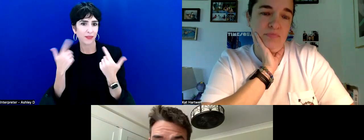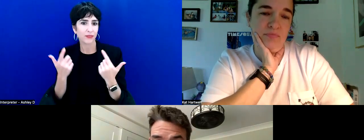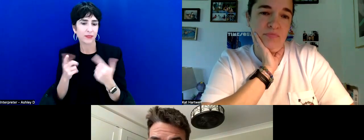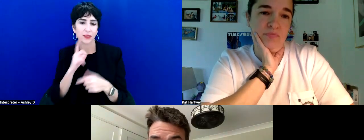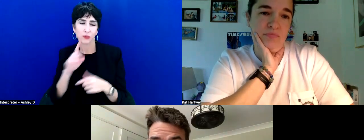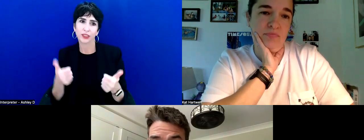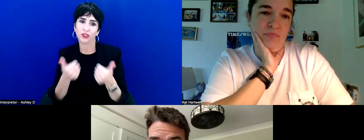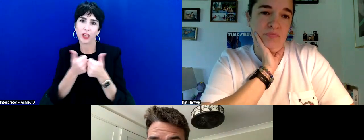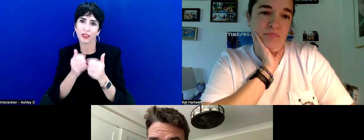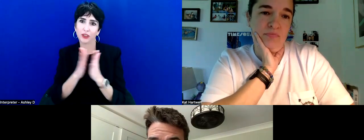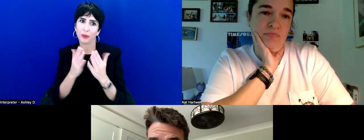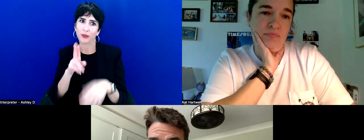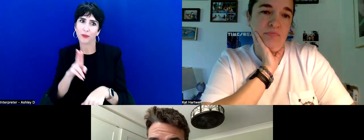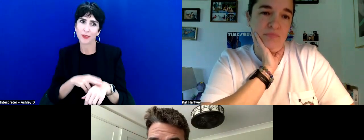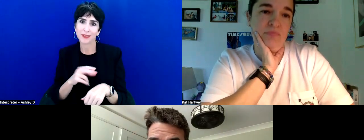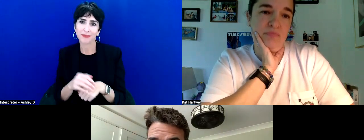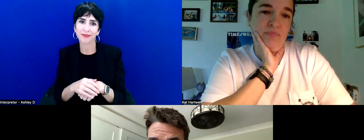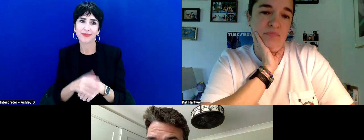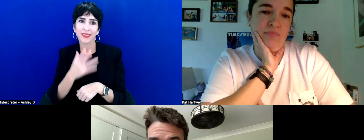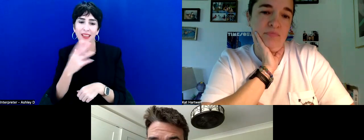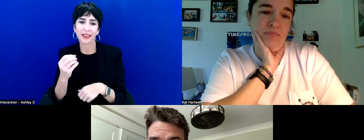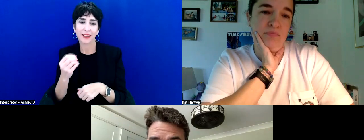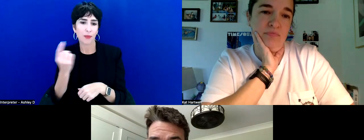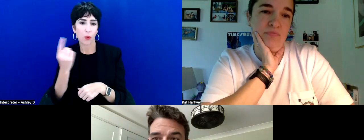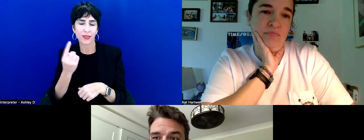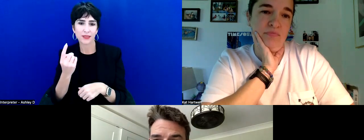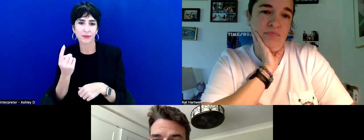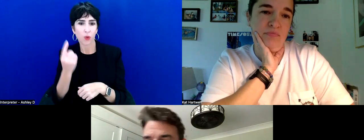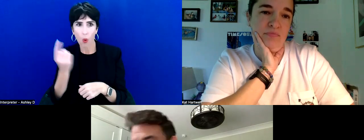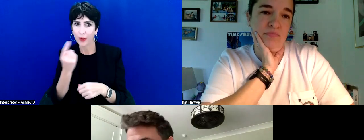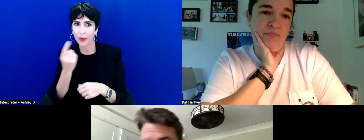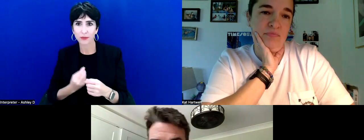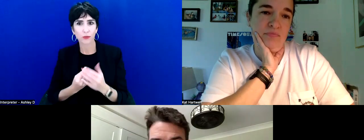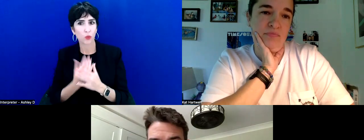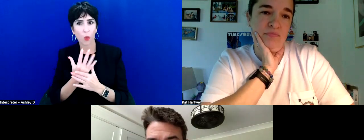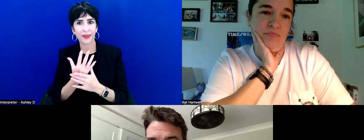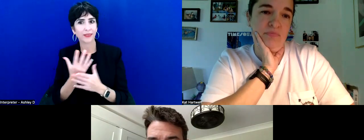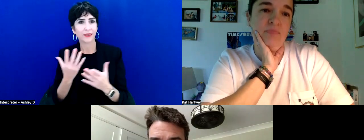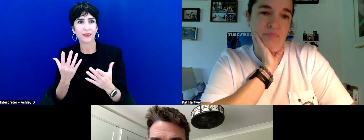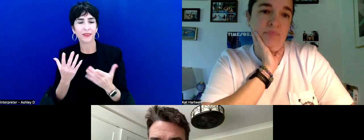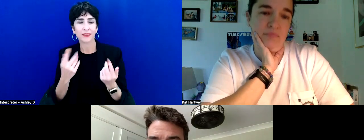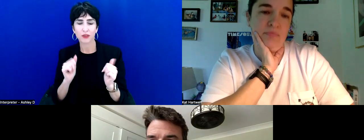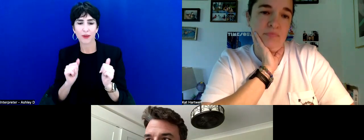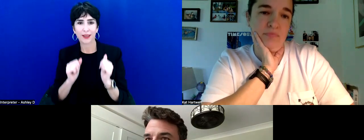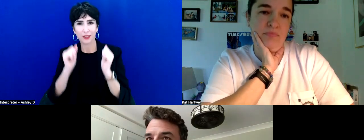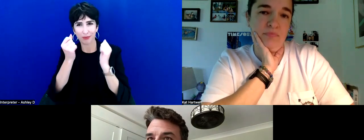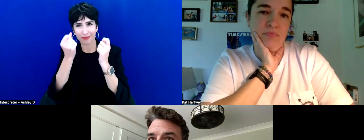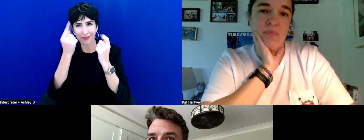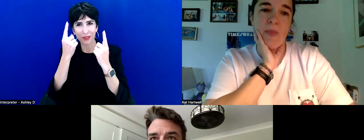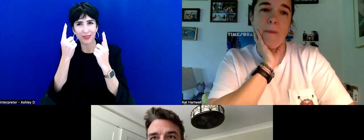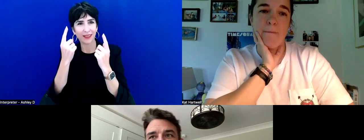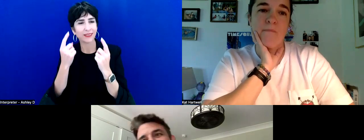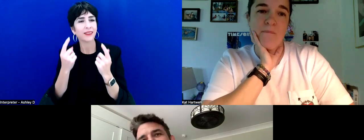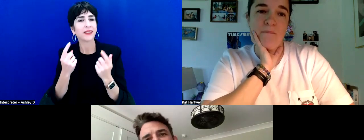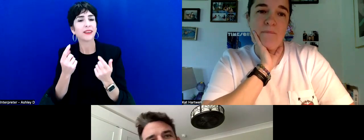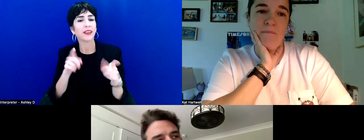very challenging book, of course, and so I'm always growing and trying to understand.